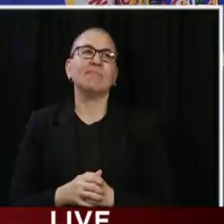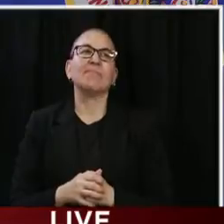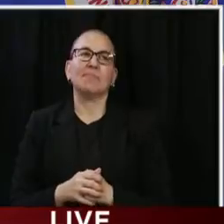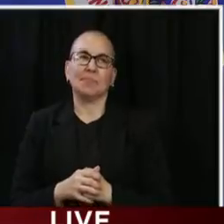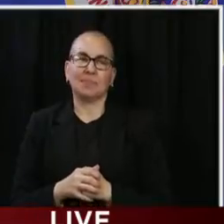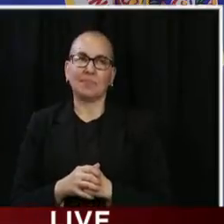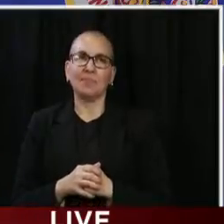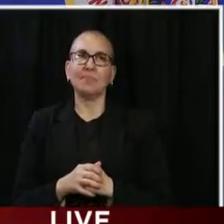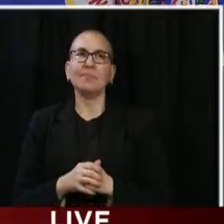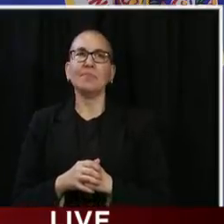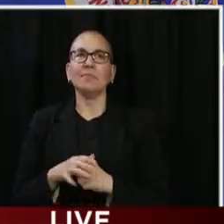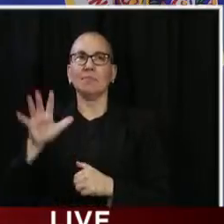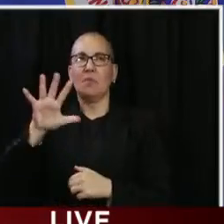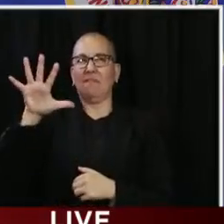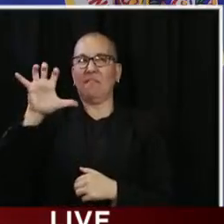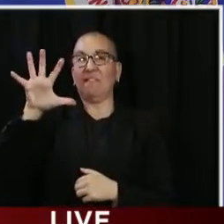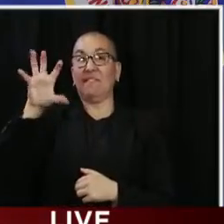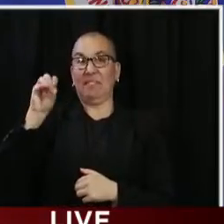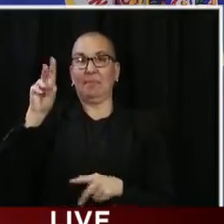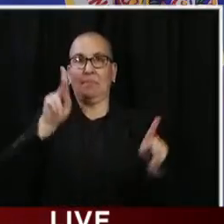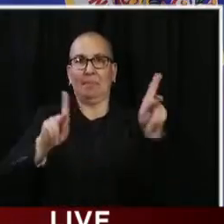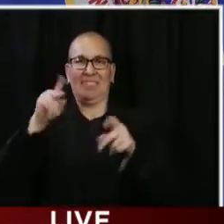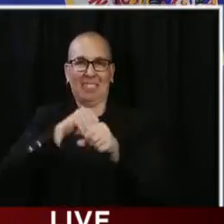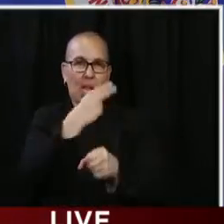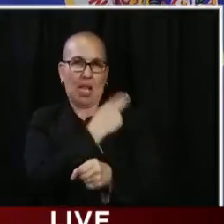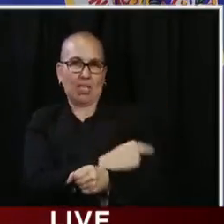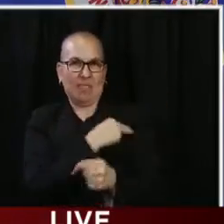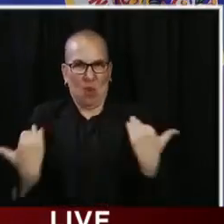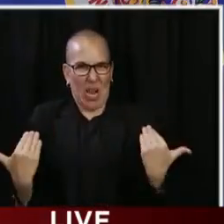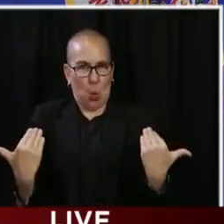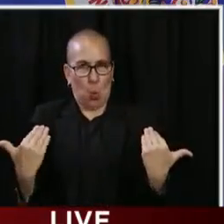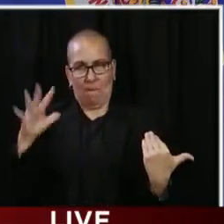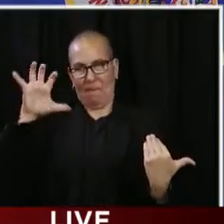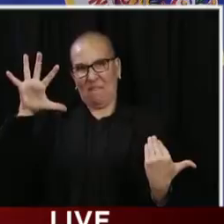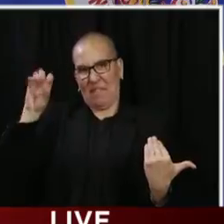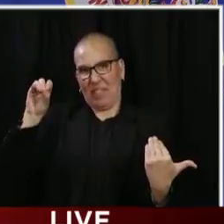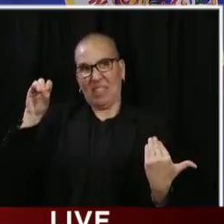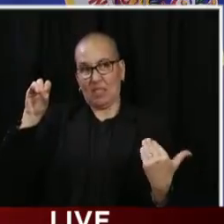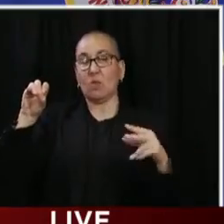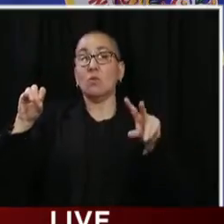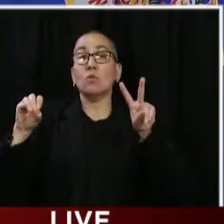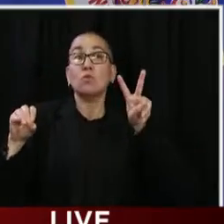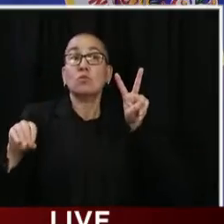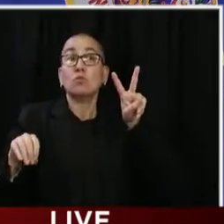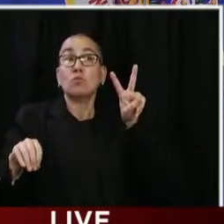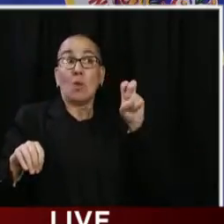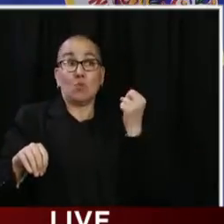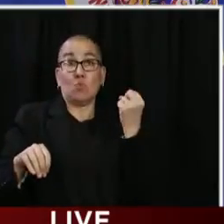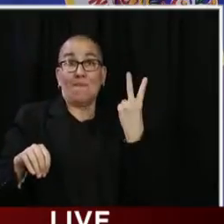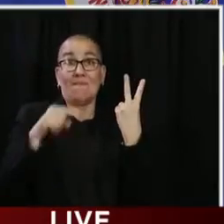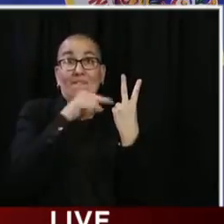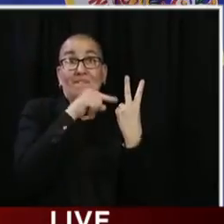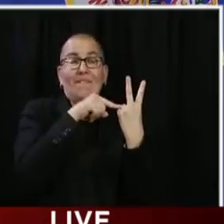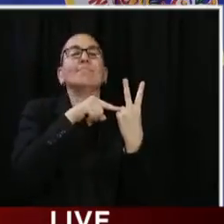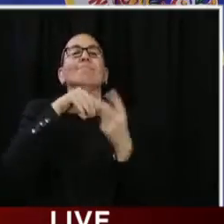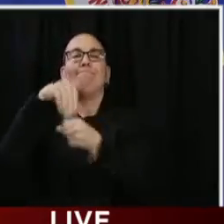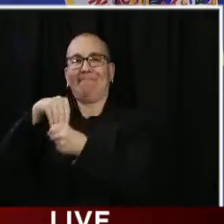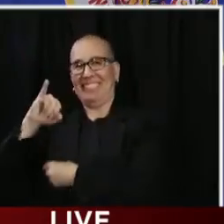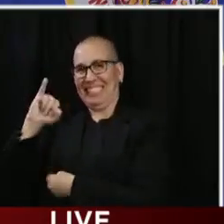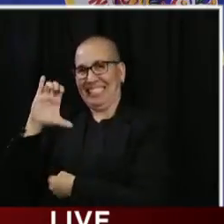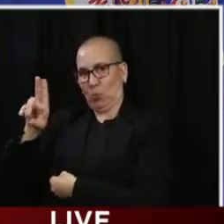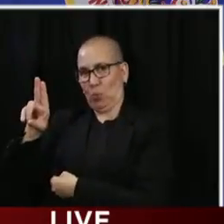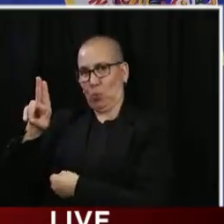currently 550 people in the hospital as of today, 212 of those in intensive care. As the governor mentioned, the